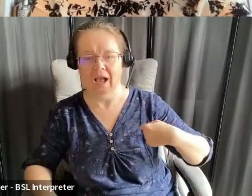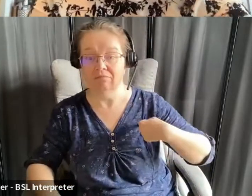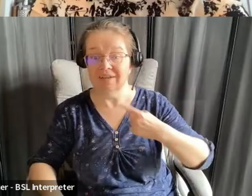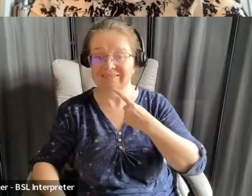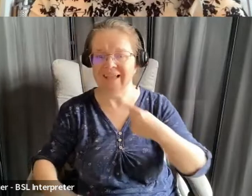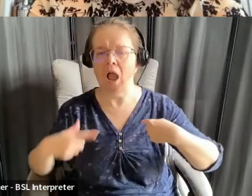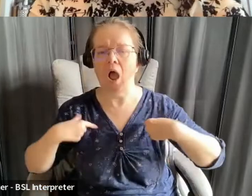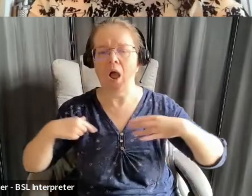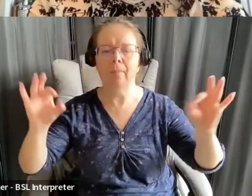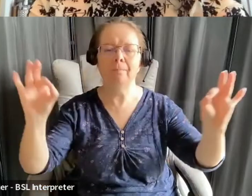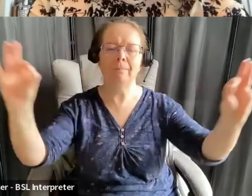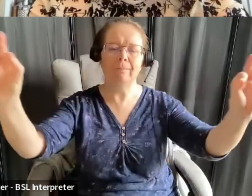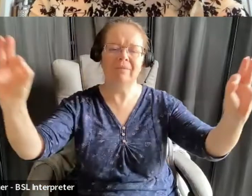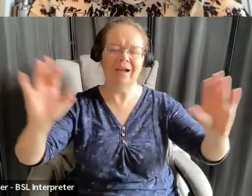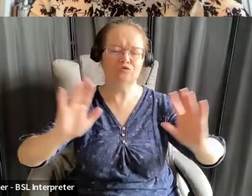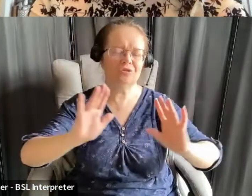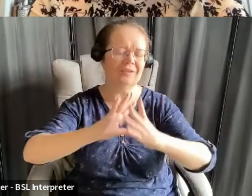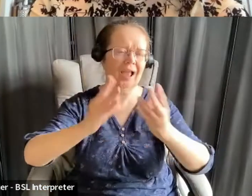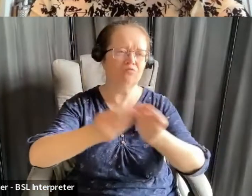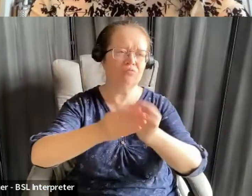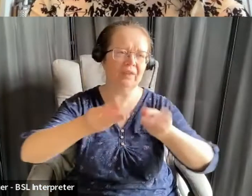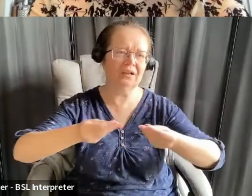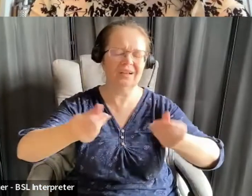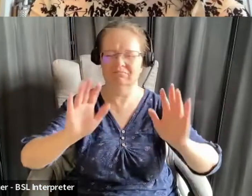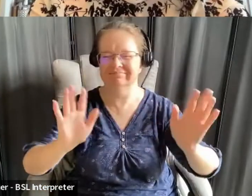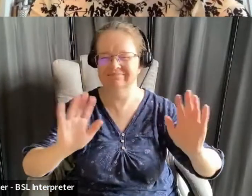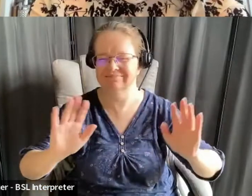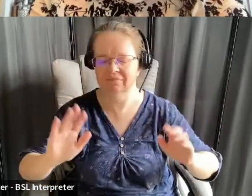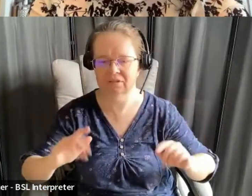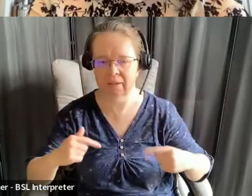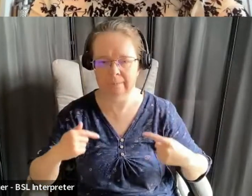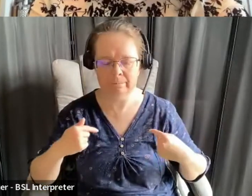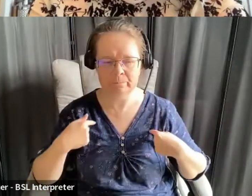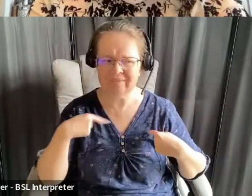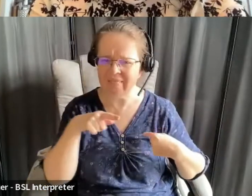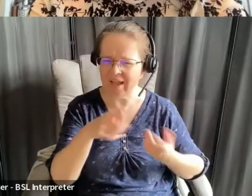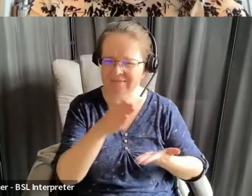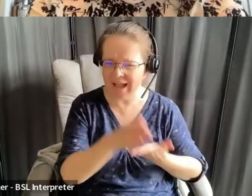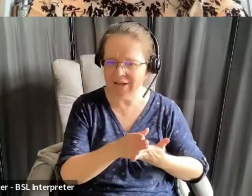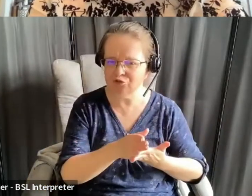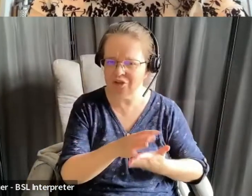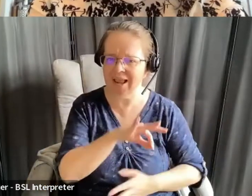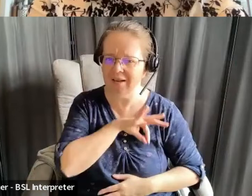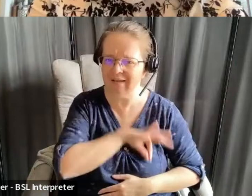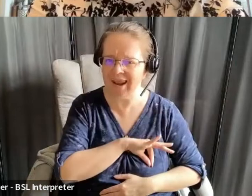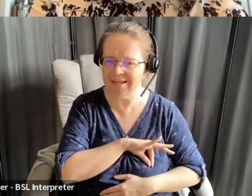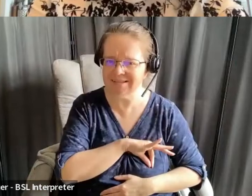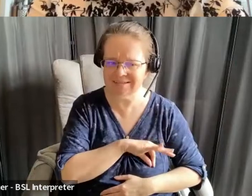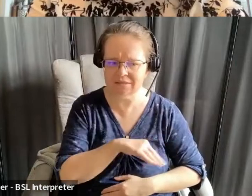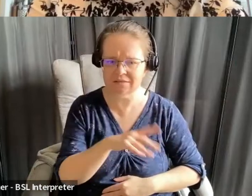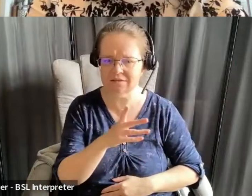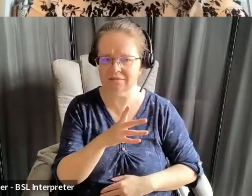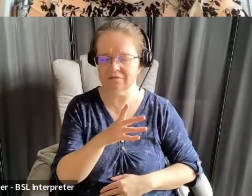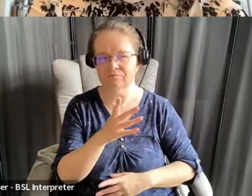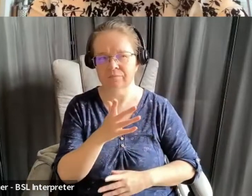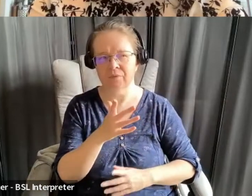perfectionist here, but I actually see it as something, an asset, that a desire